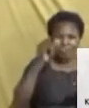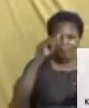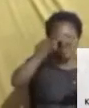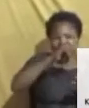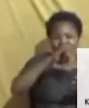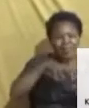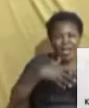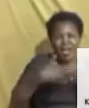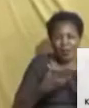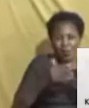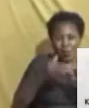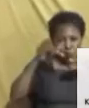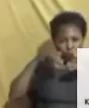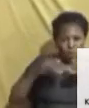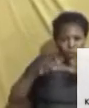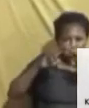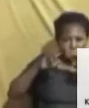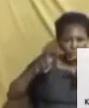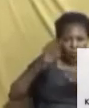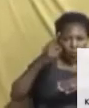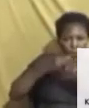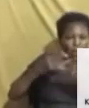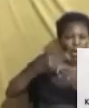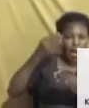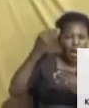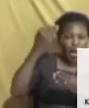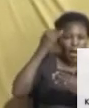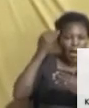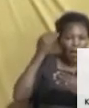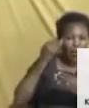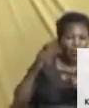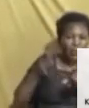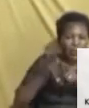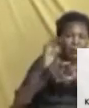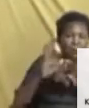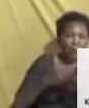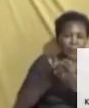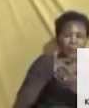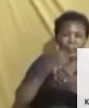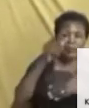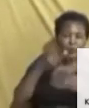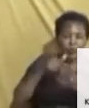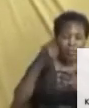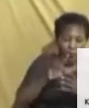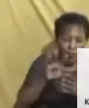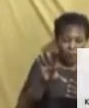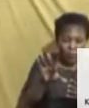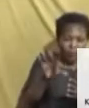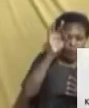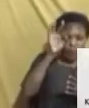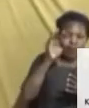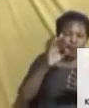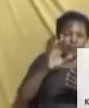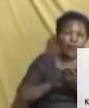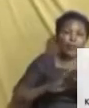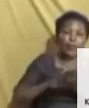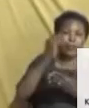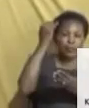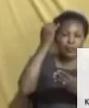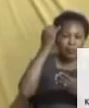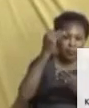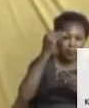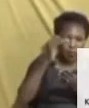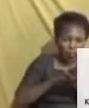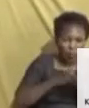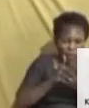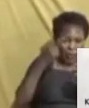what the High Court and the Court of Appeal said. They located the basic structure in the chapters of the Constitution.